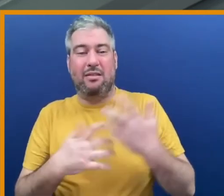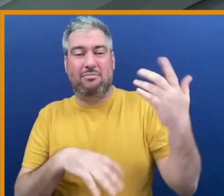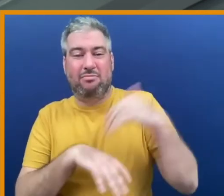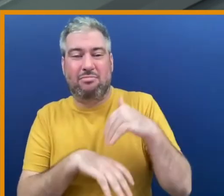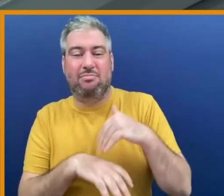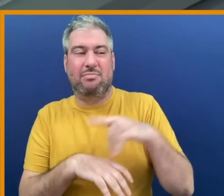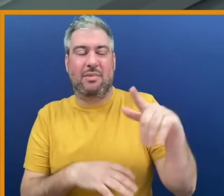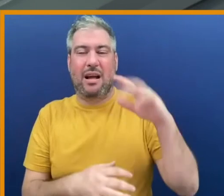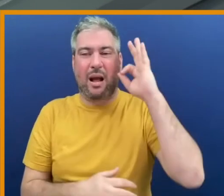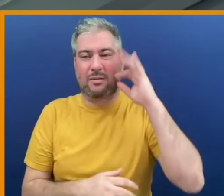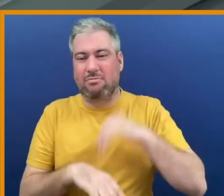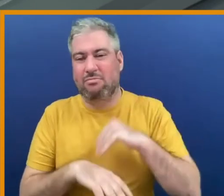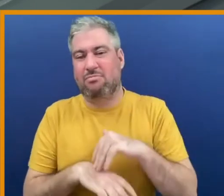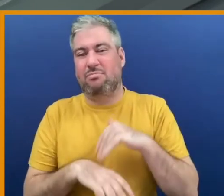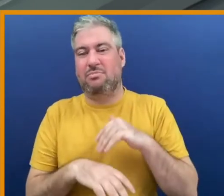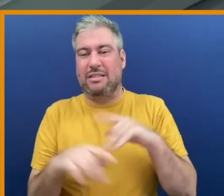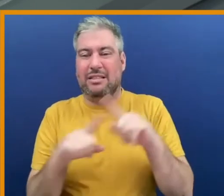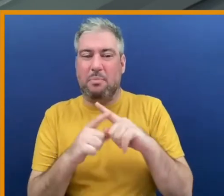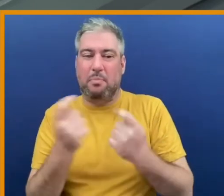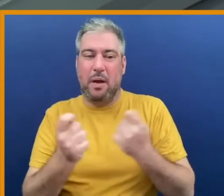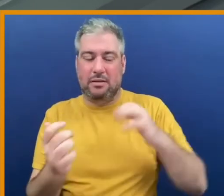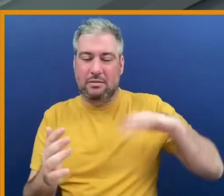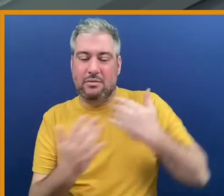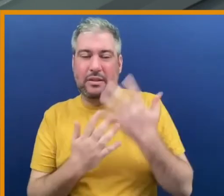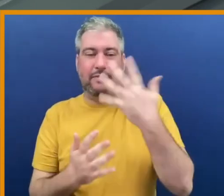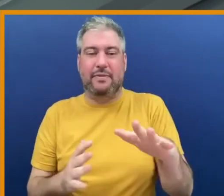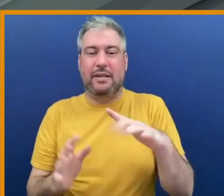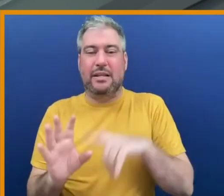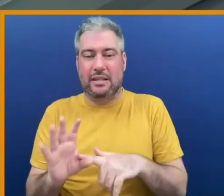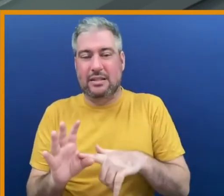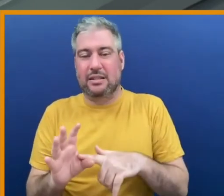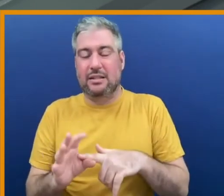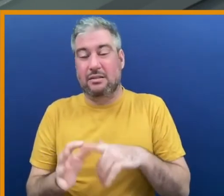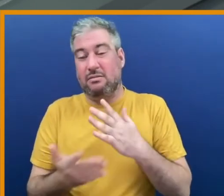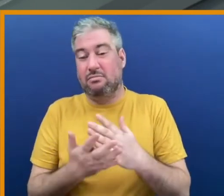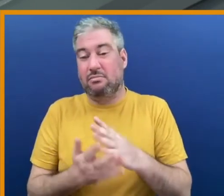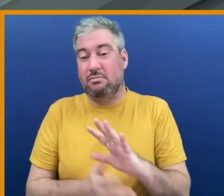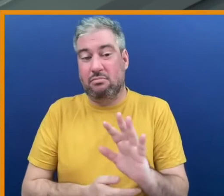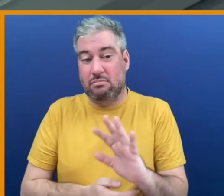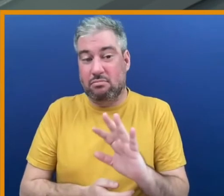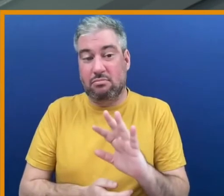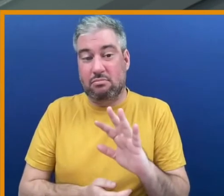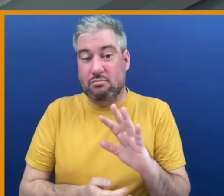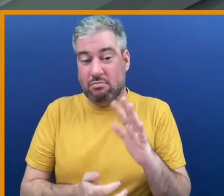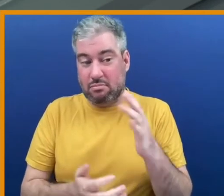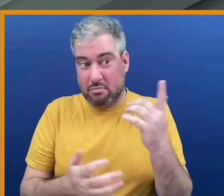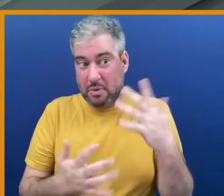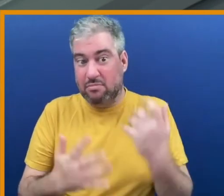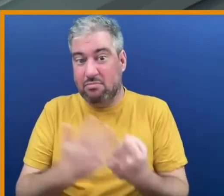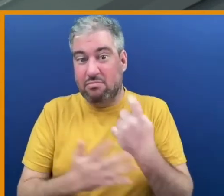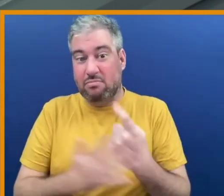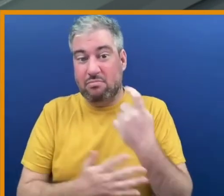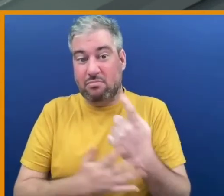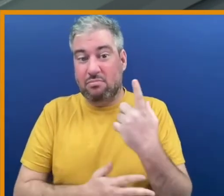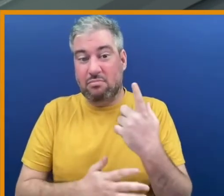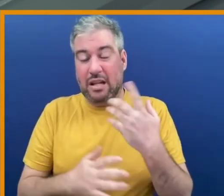in privatised rotten boroughs. But you have a situation where the standards committee in a local council is made up of